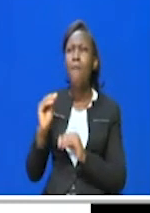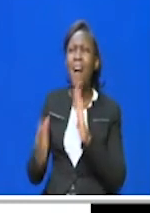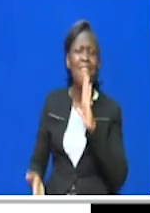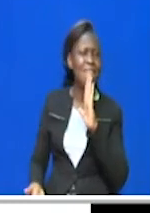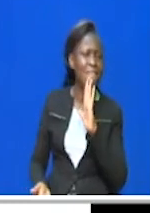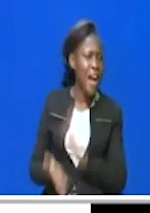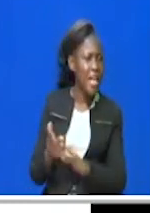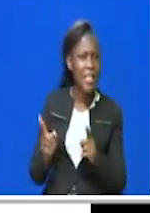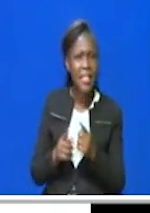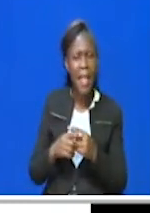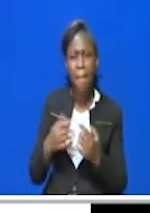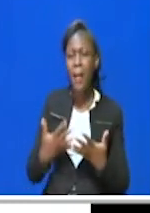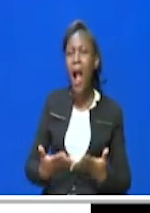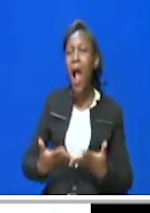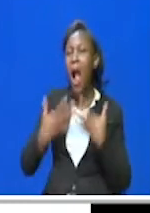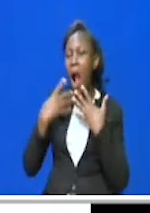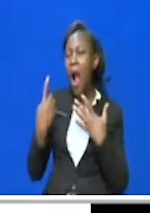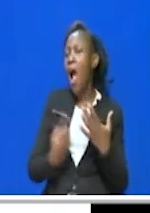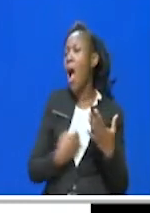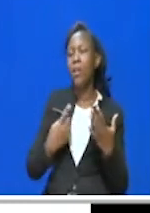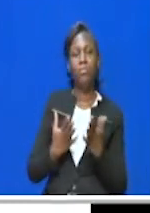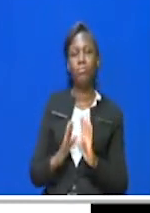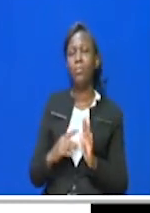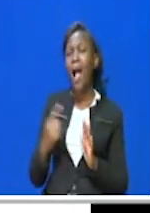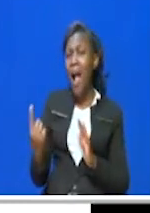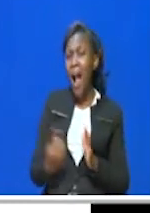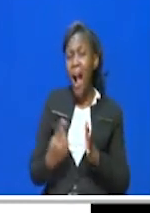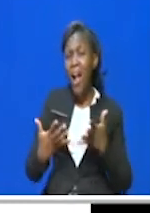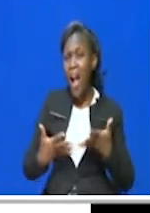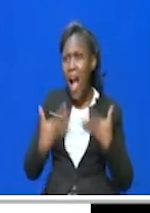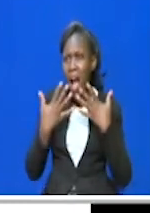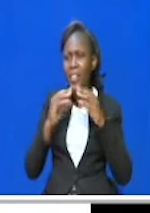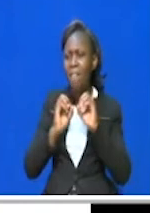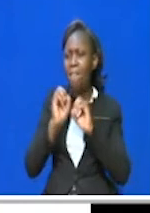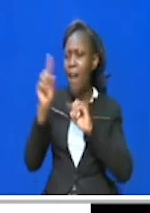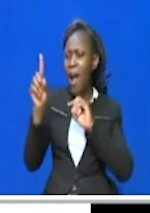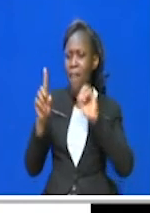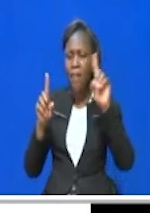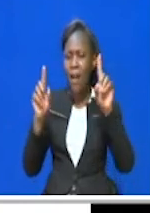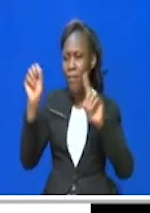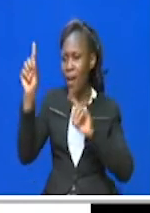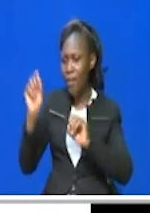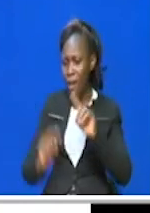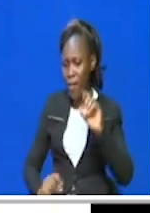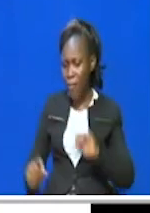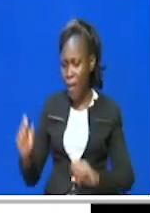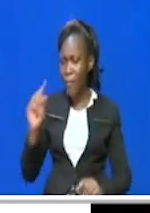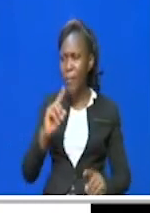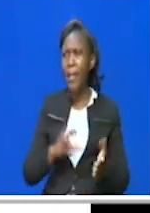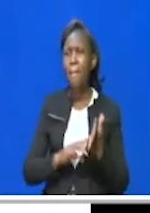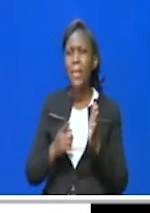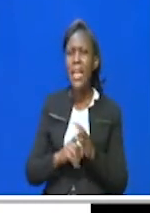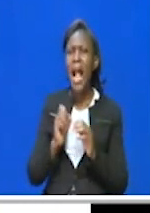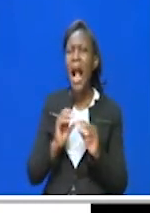now to gases. The gases are far away from each other, meaning they can be able to